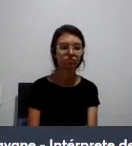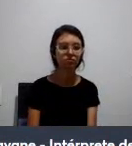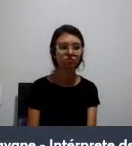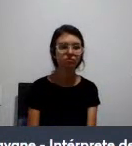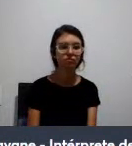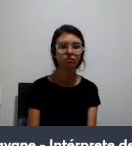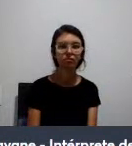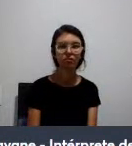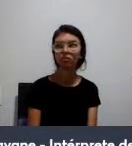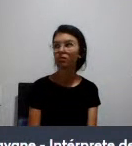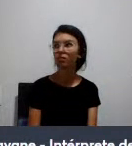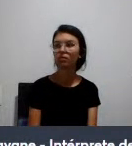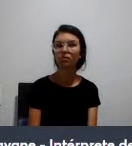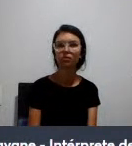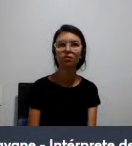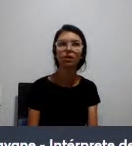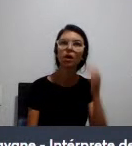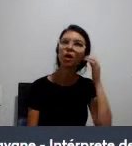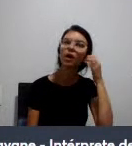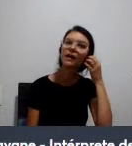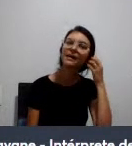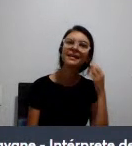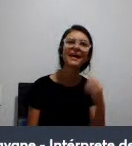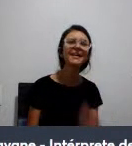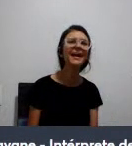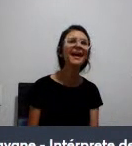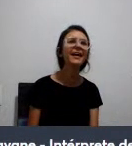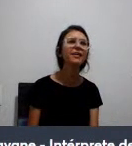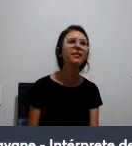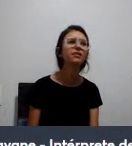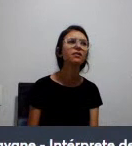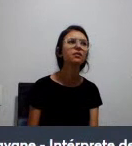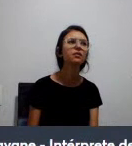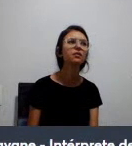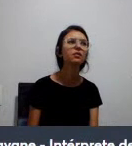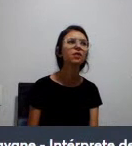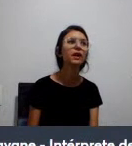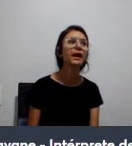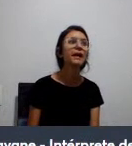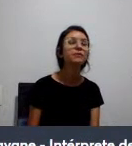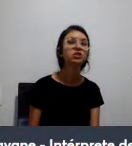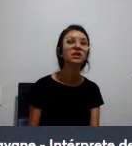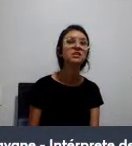several steps. Vou falar firstly, sobre isso em vários passos.